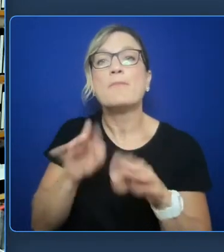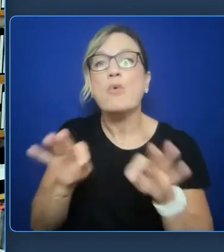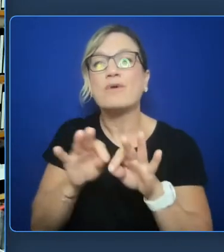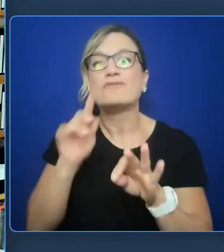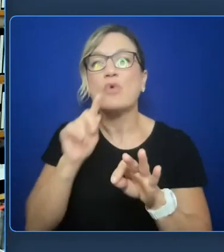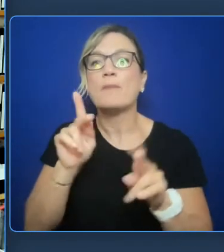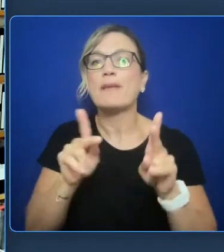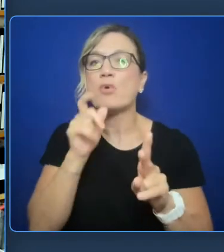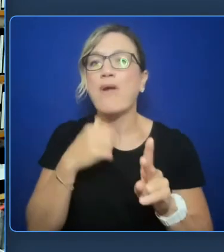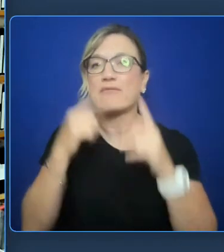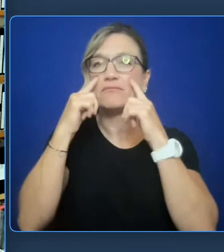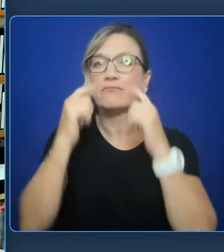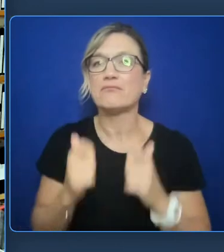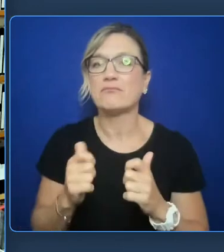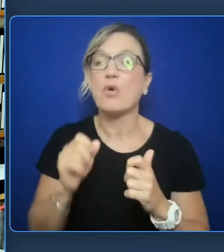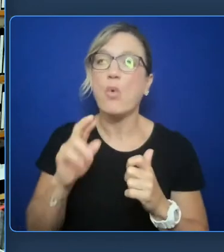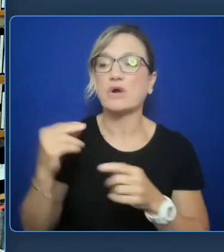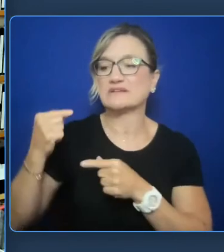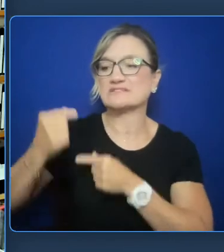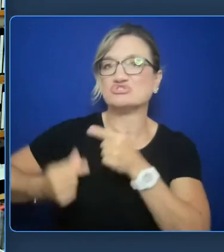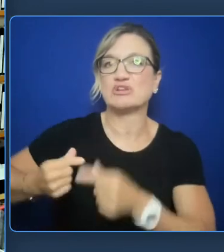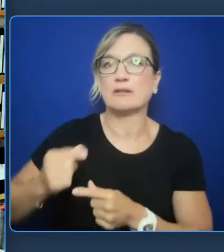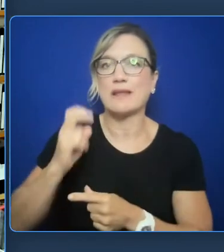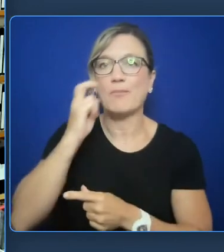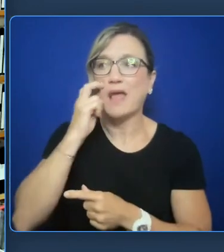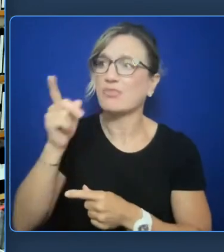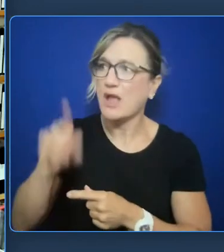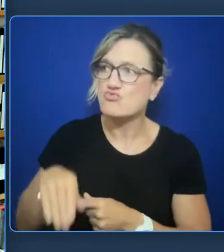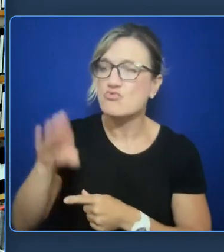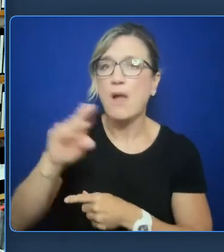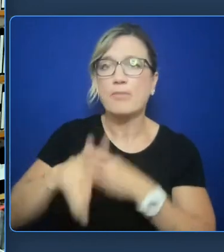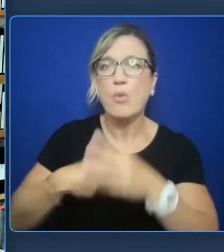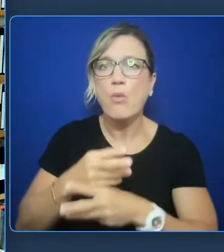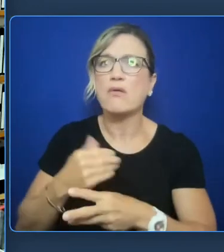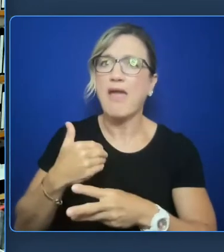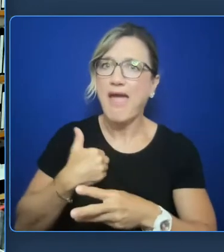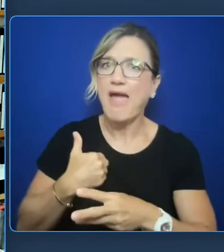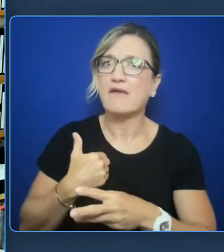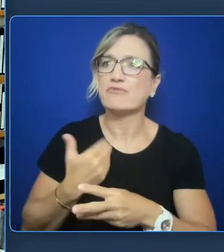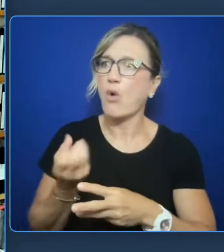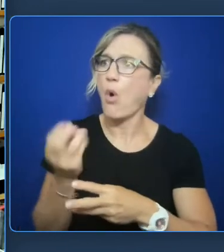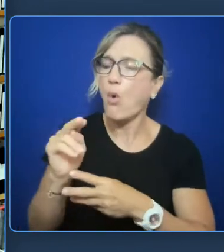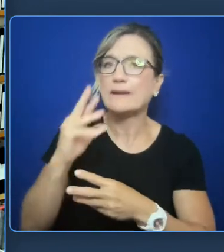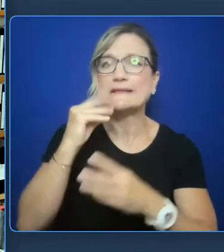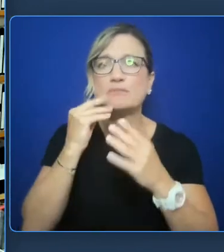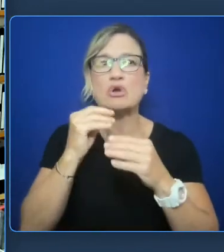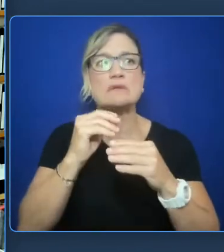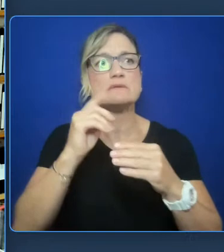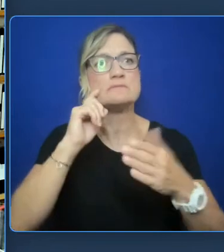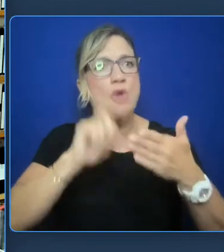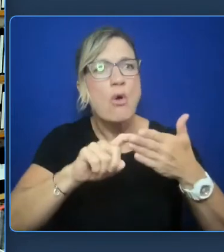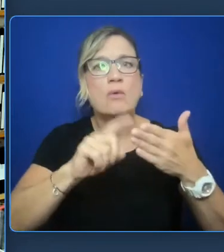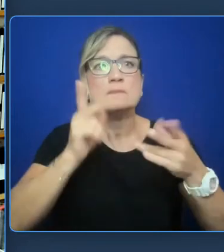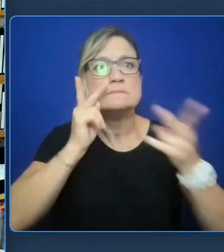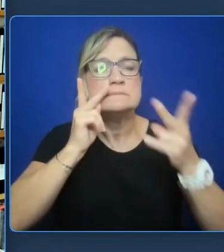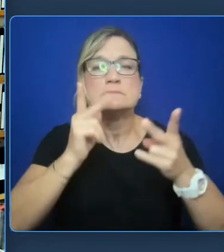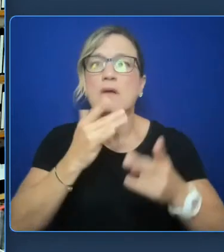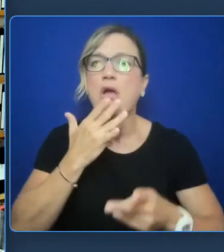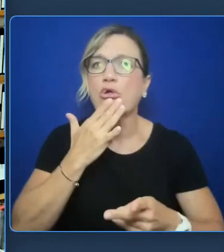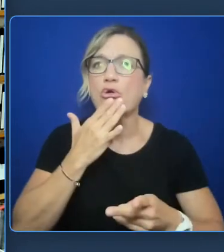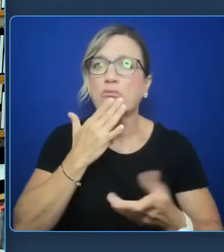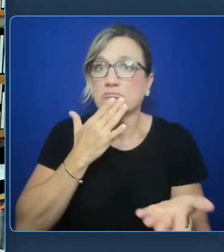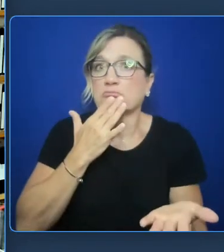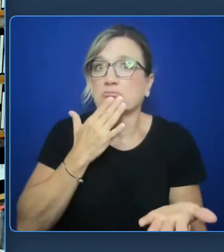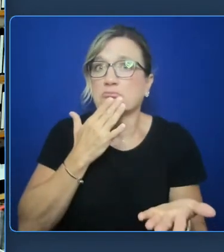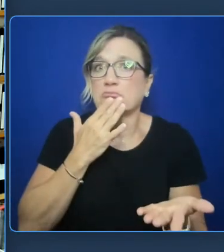even people who are congenitally blind. They grow up in the world and they have their own experience of color. And as